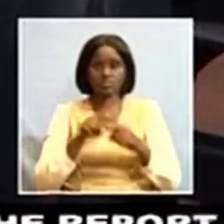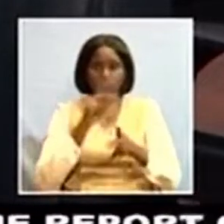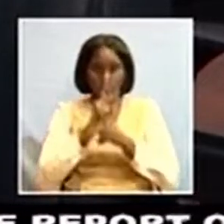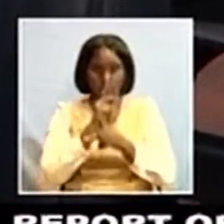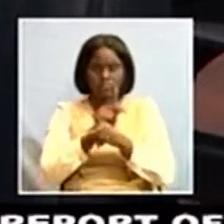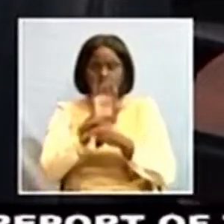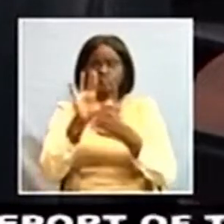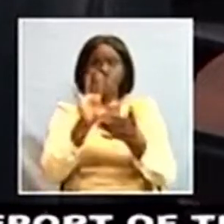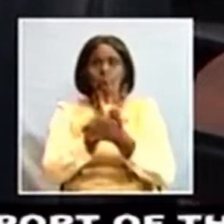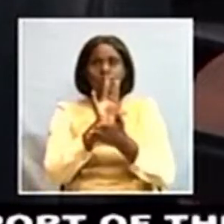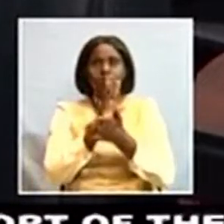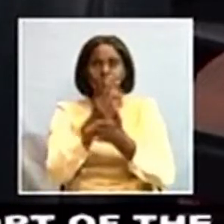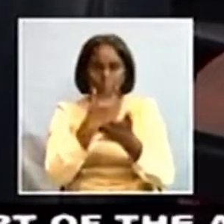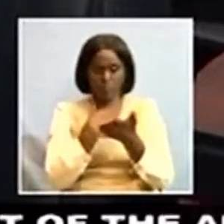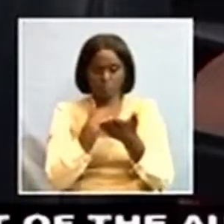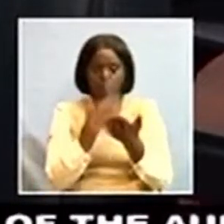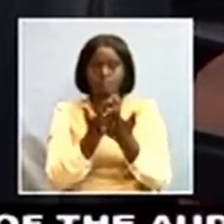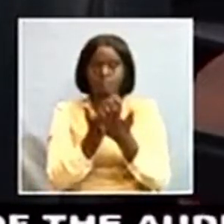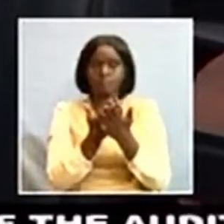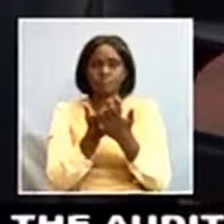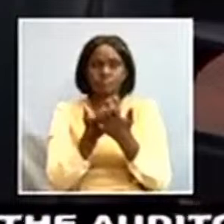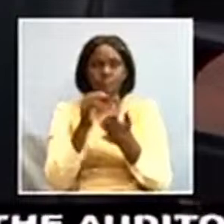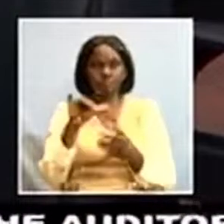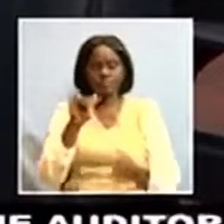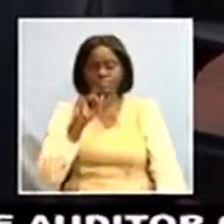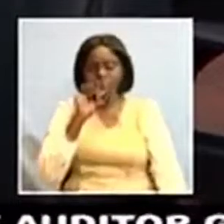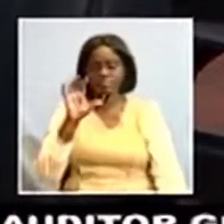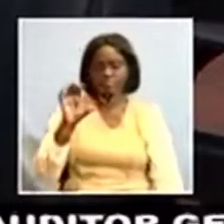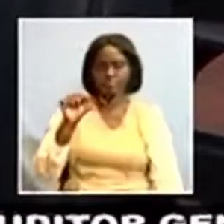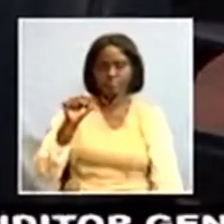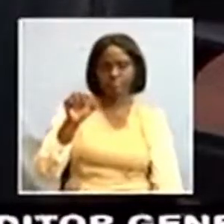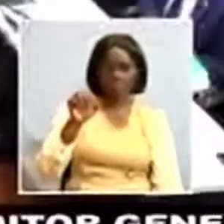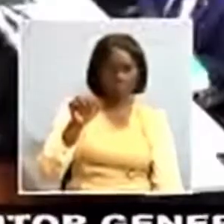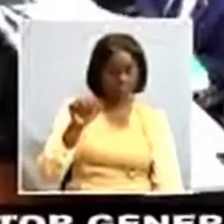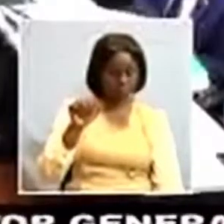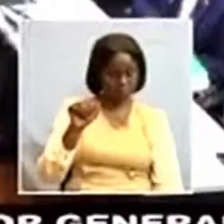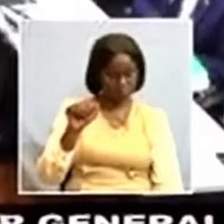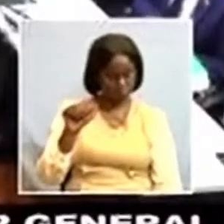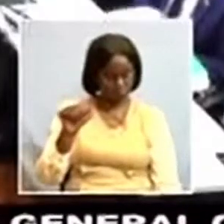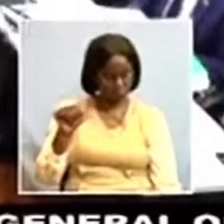your document? Yes, you may respond.